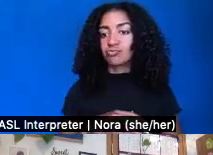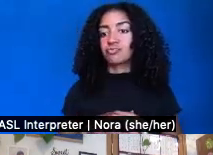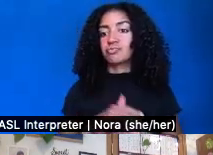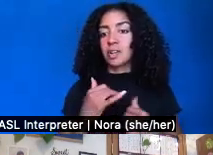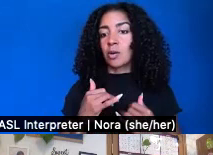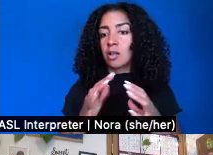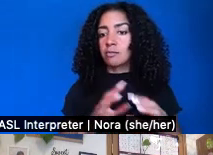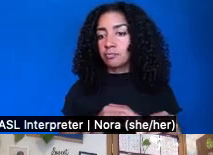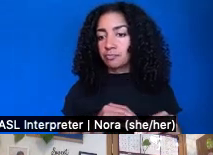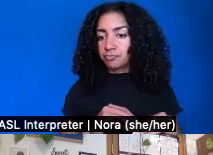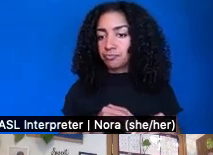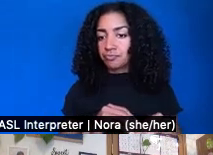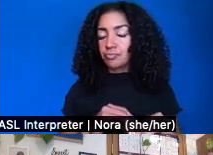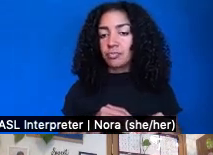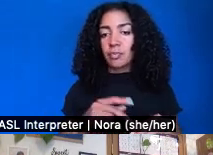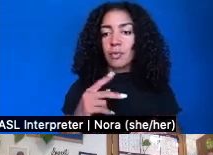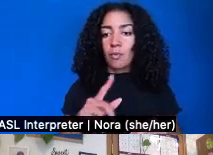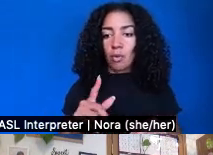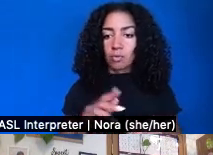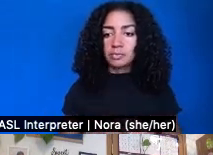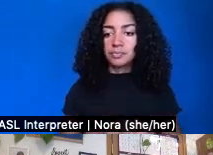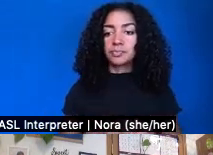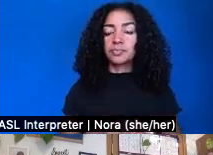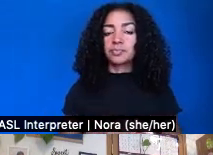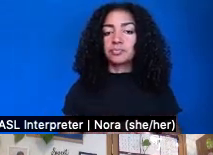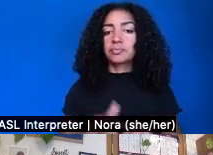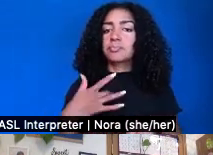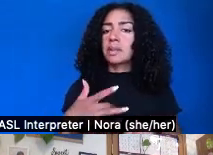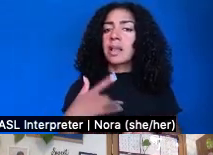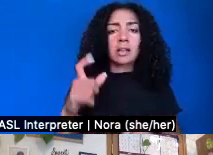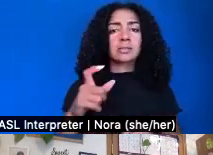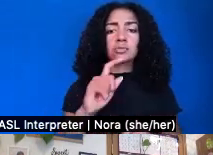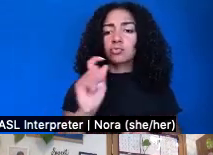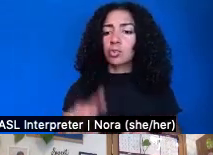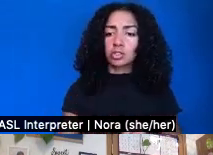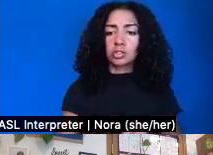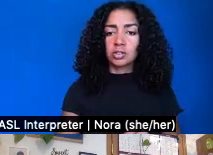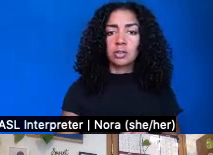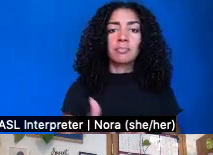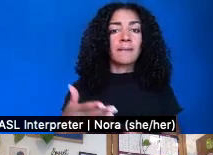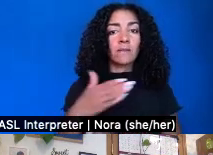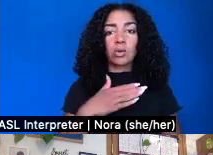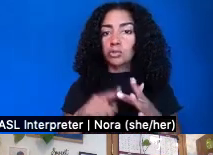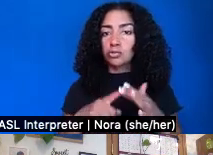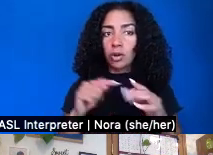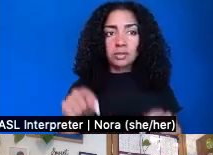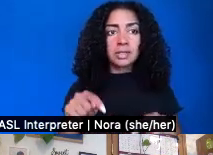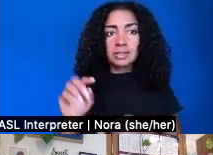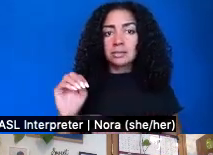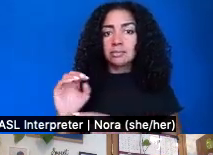So I asked this question before we start this module because it's important for us to kind of,